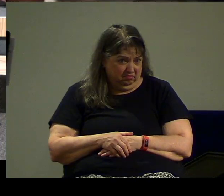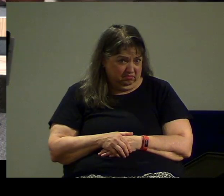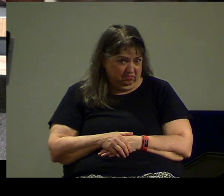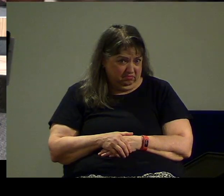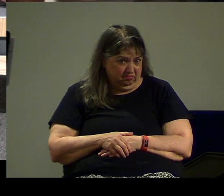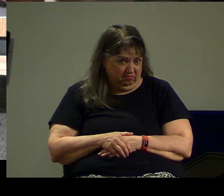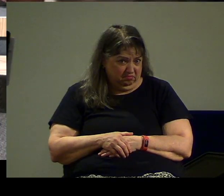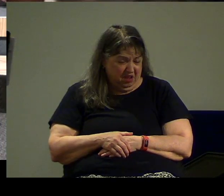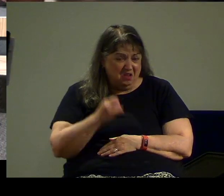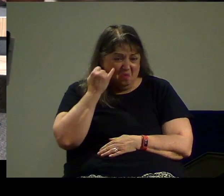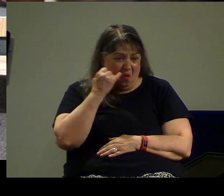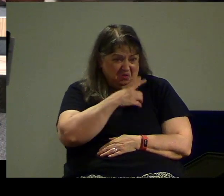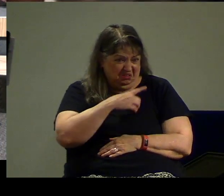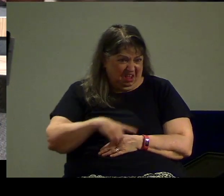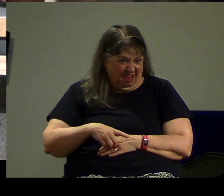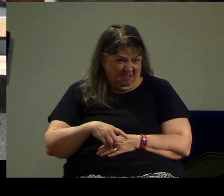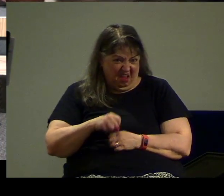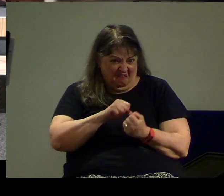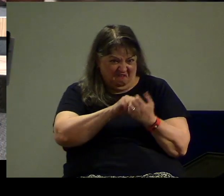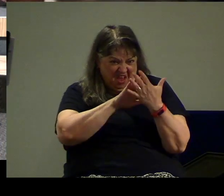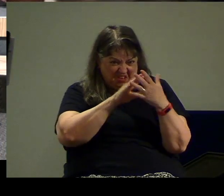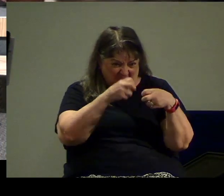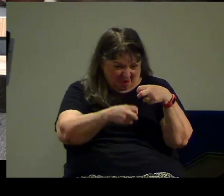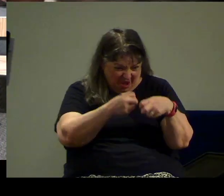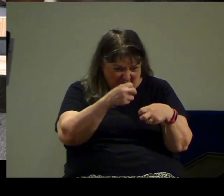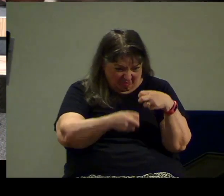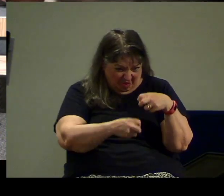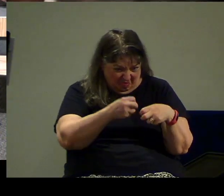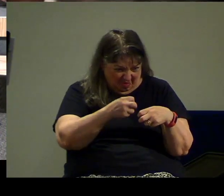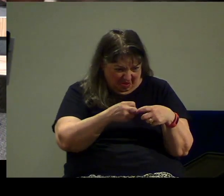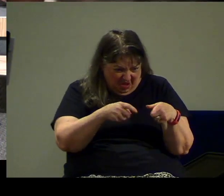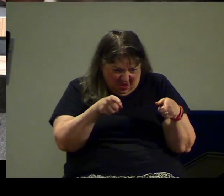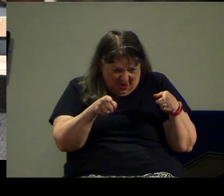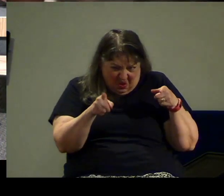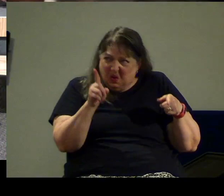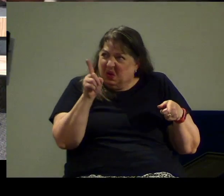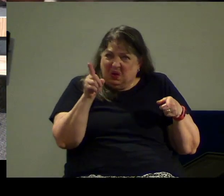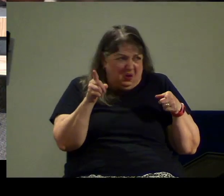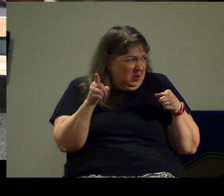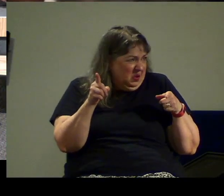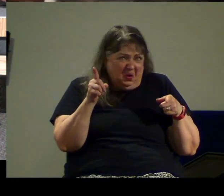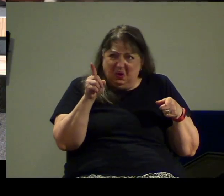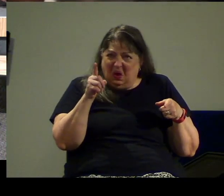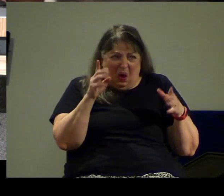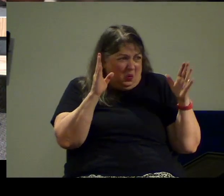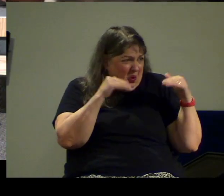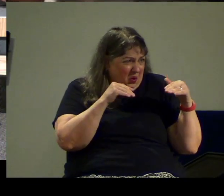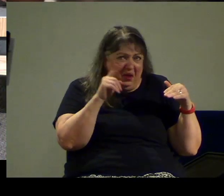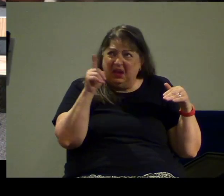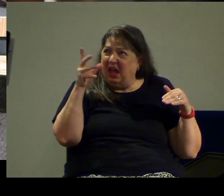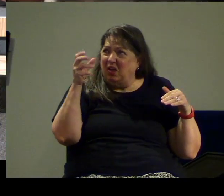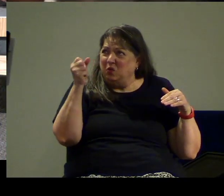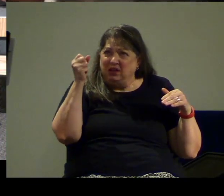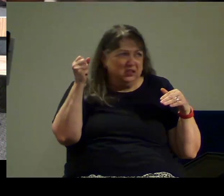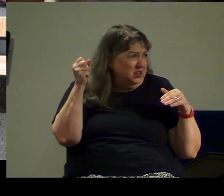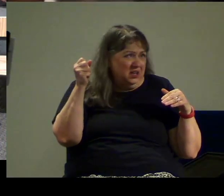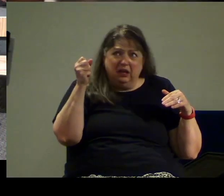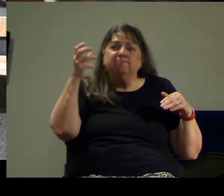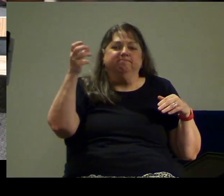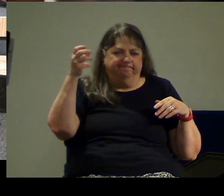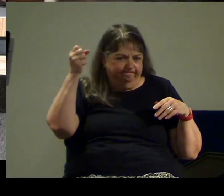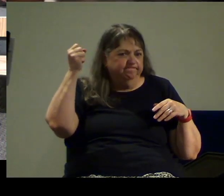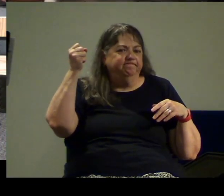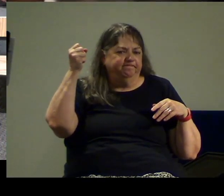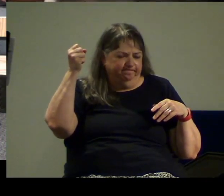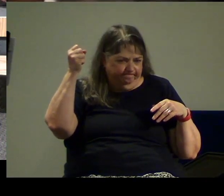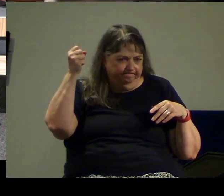faced fear and trouble, he knew where he needed to turn. And in this psalm, as David was facing